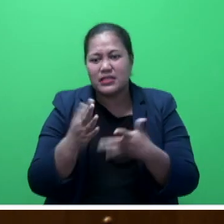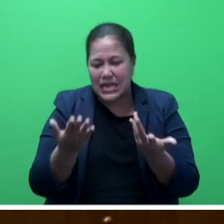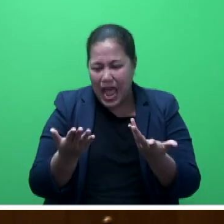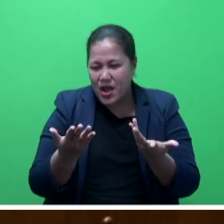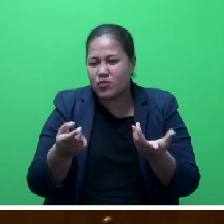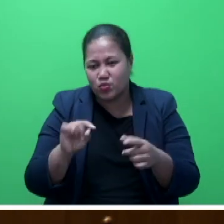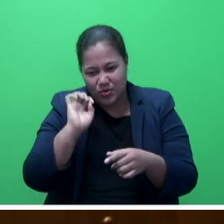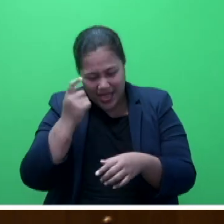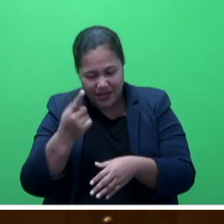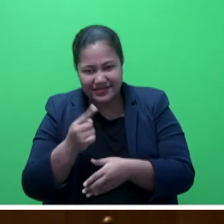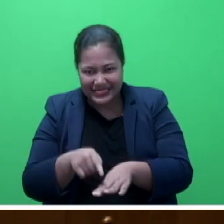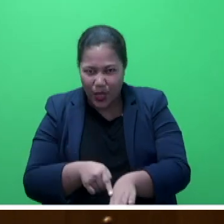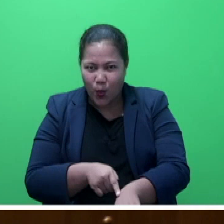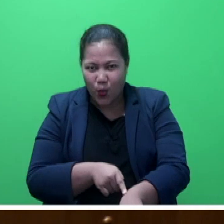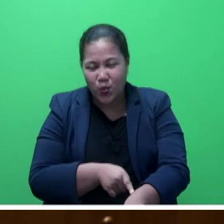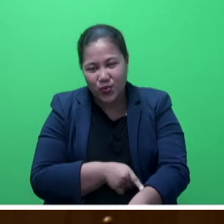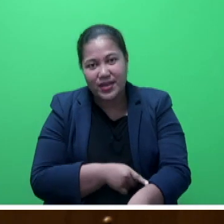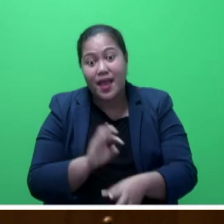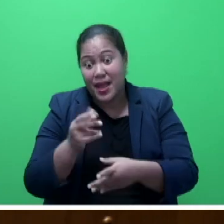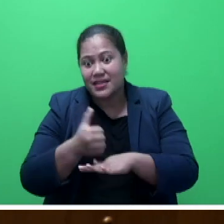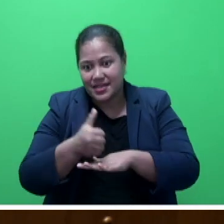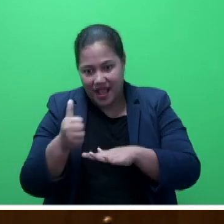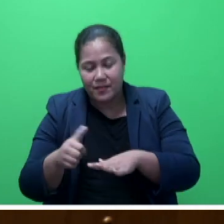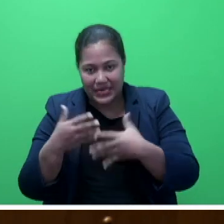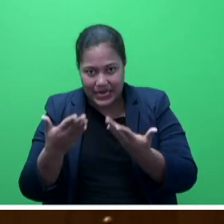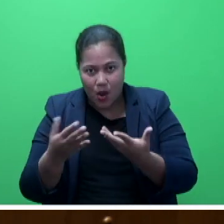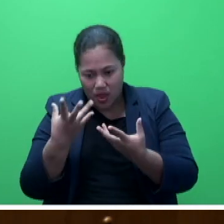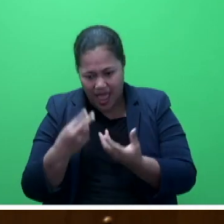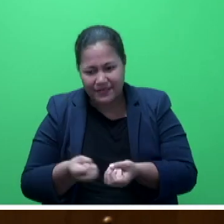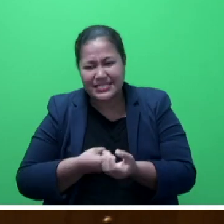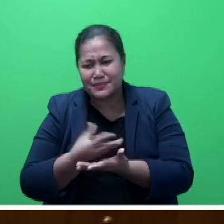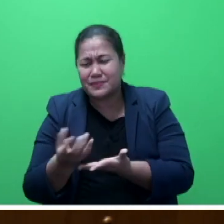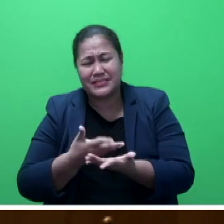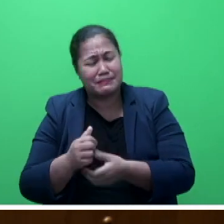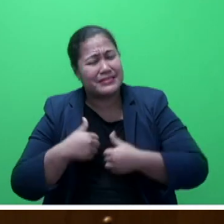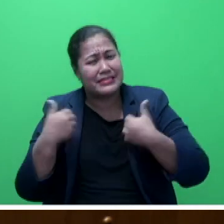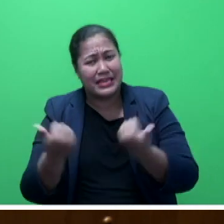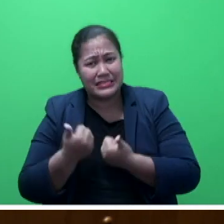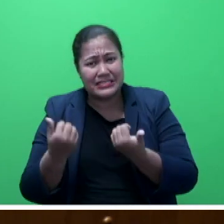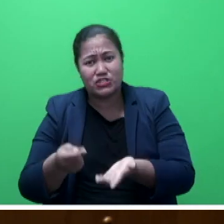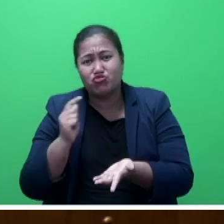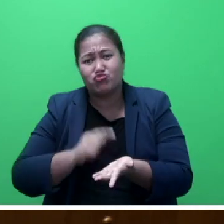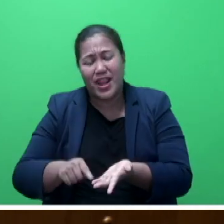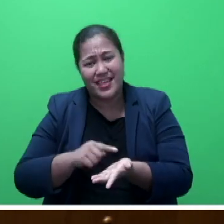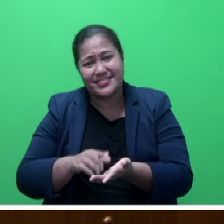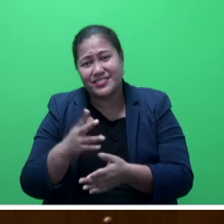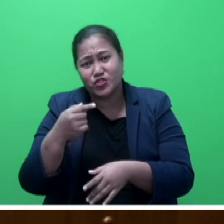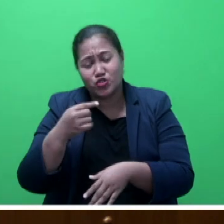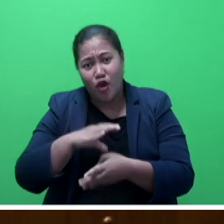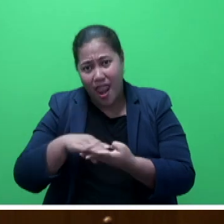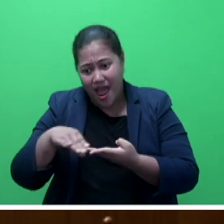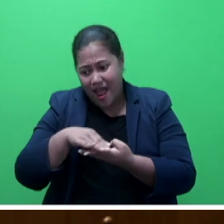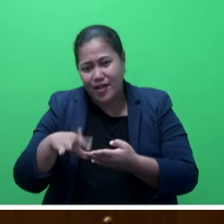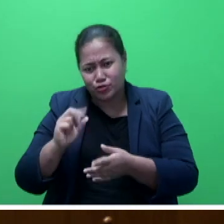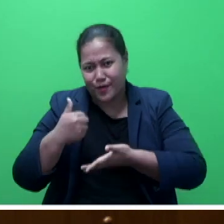fiscal effort. Governments are borrowing and spending trillions of dollars to stimulate their economies